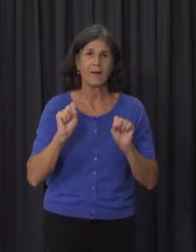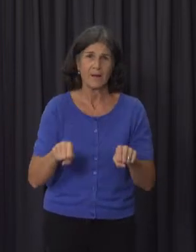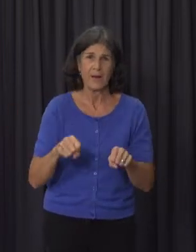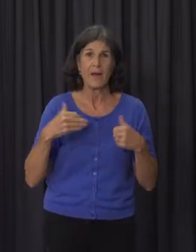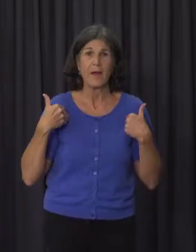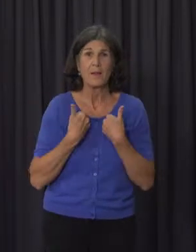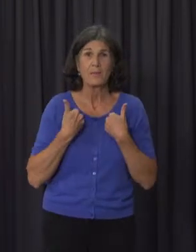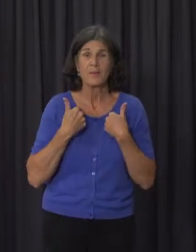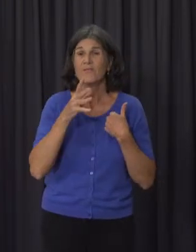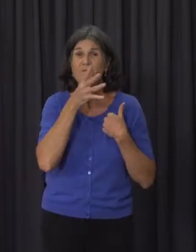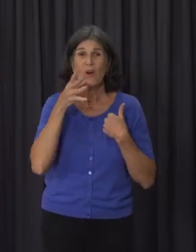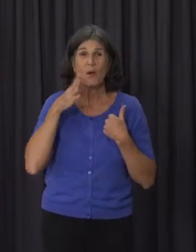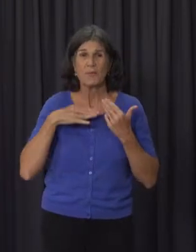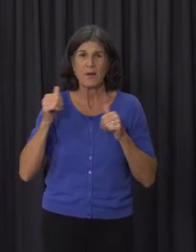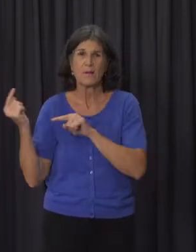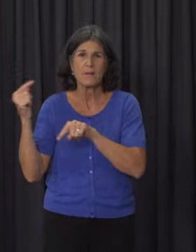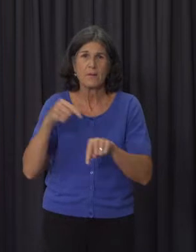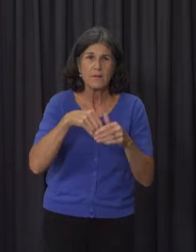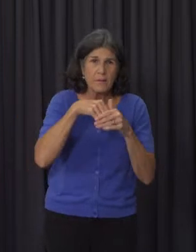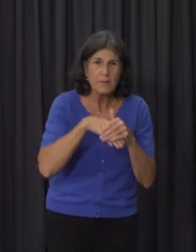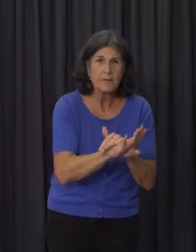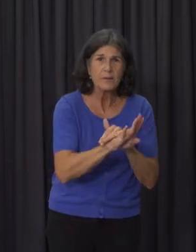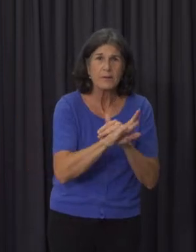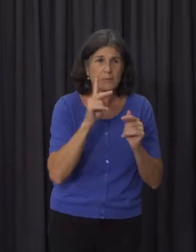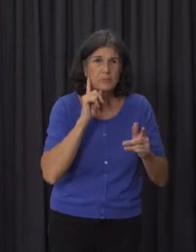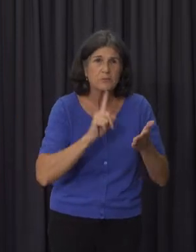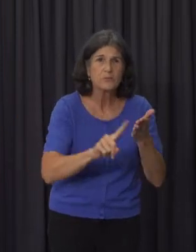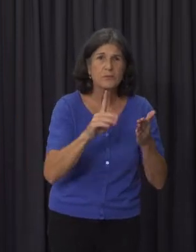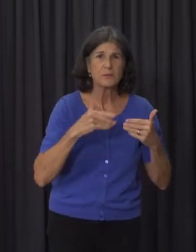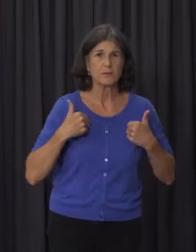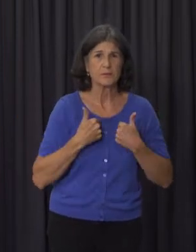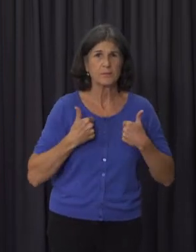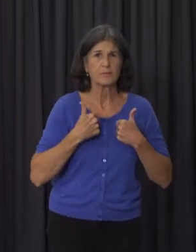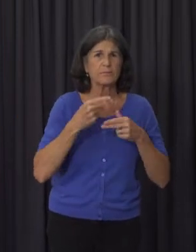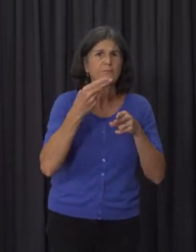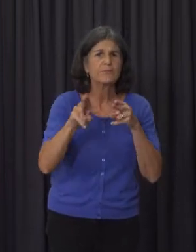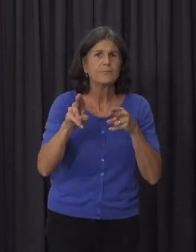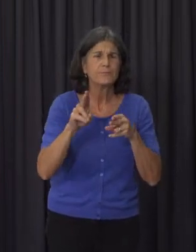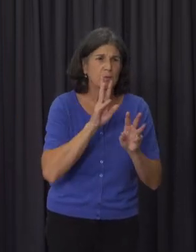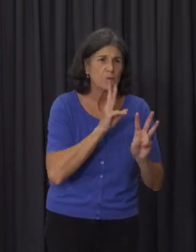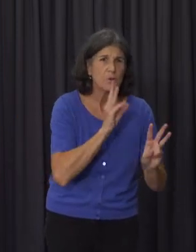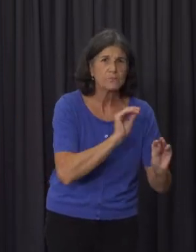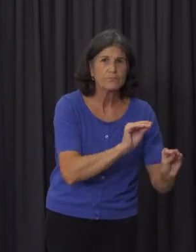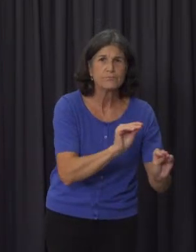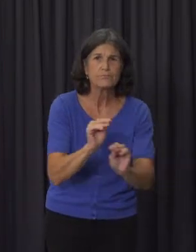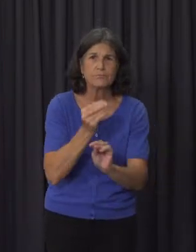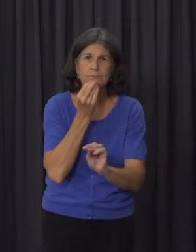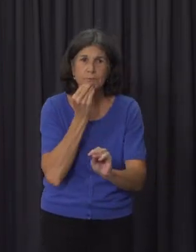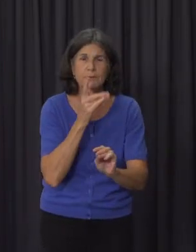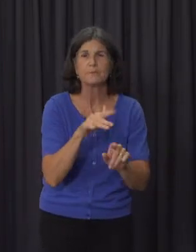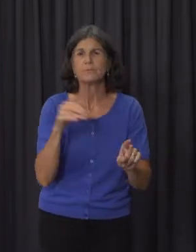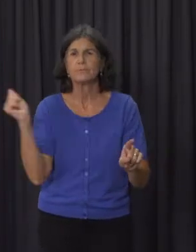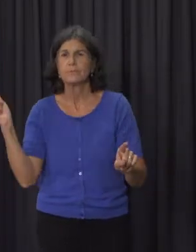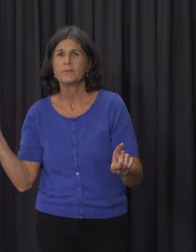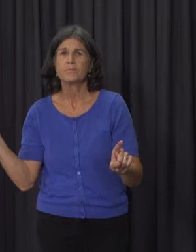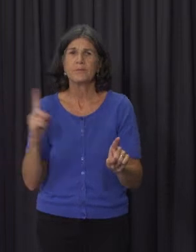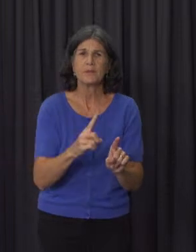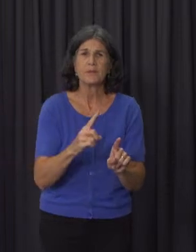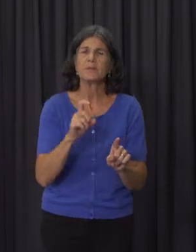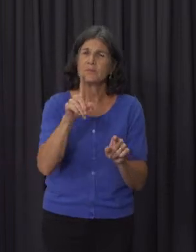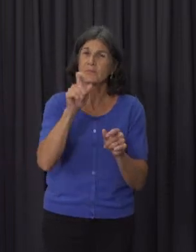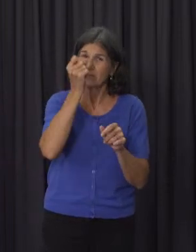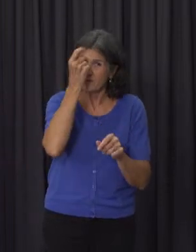are determined by each municipality and are based on their assessment of the fire risk. Farmers and ranchers should check with their